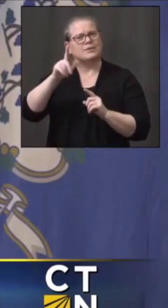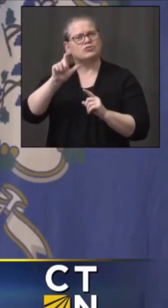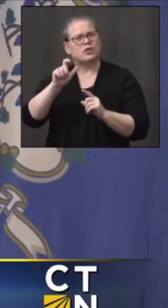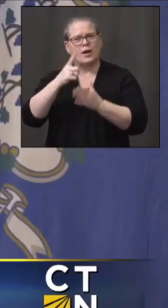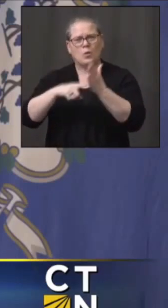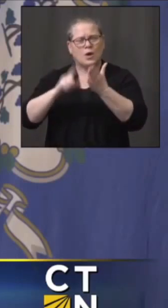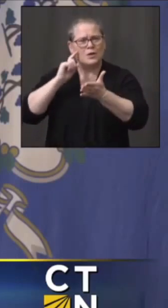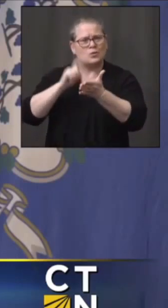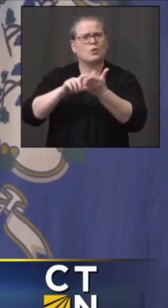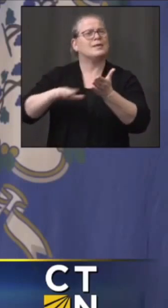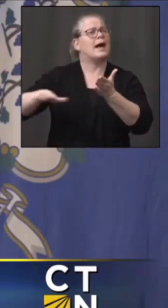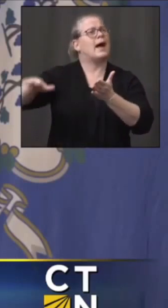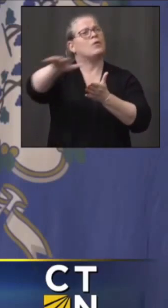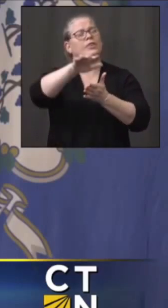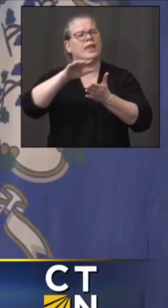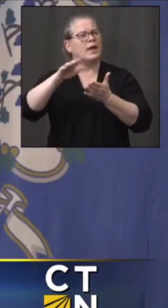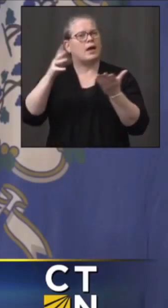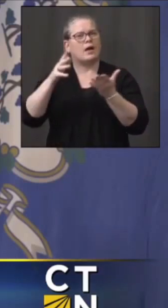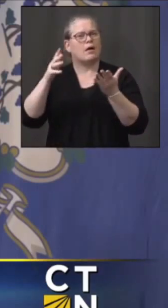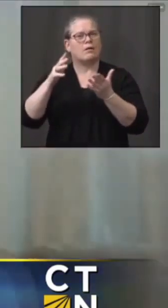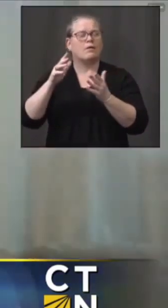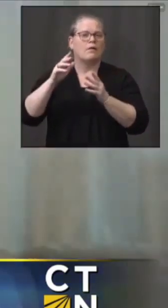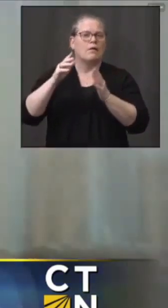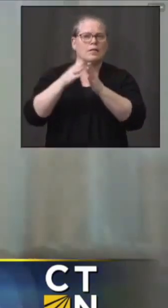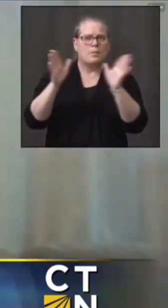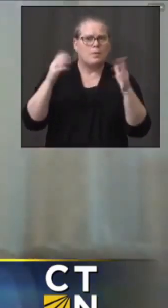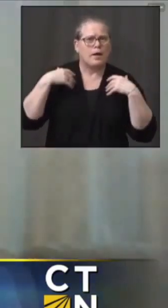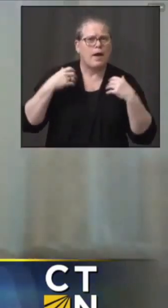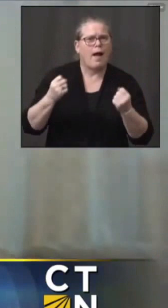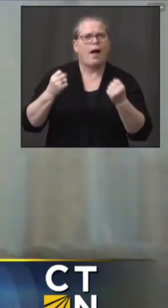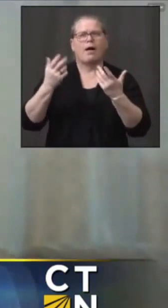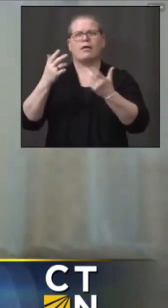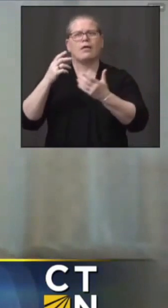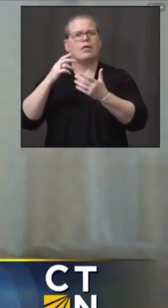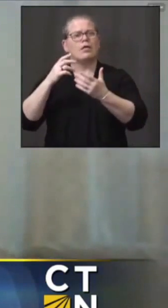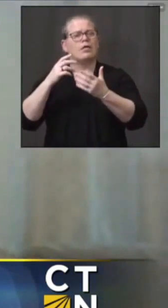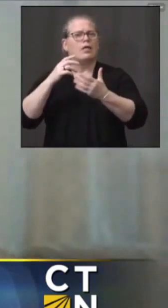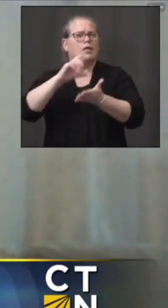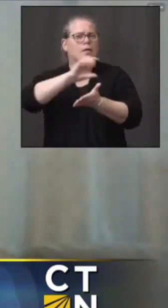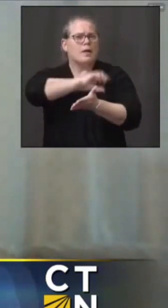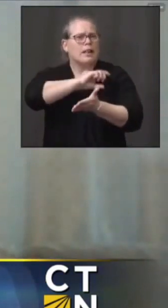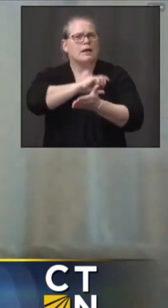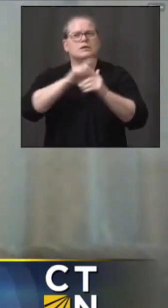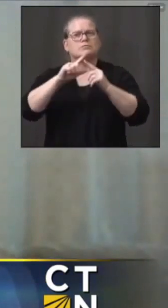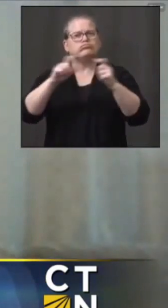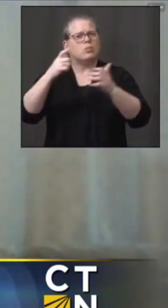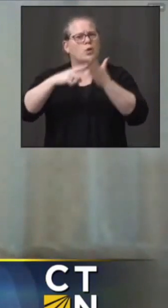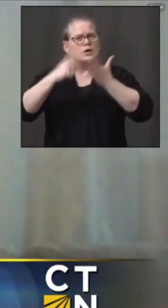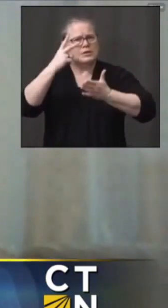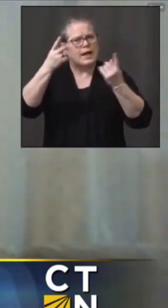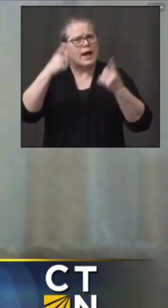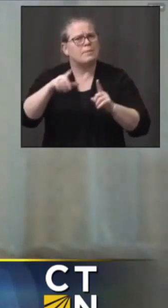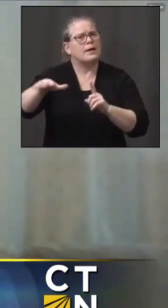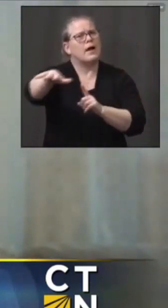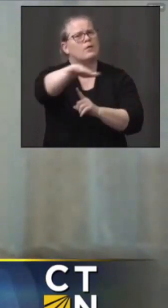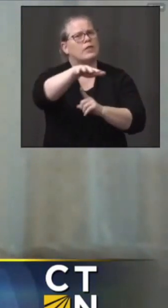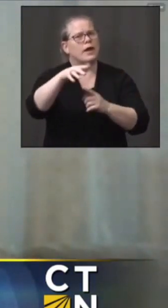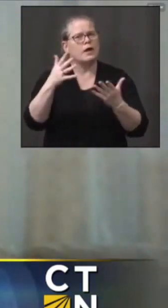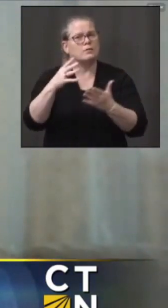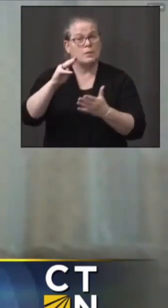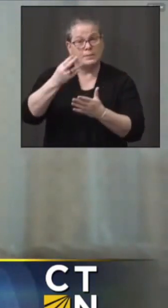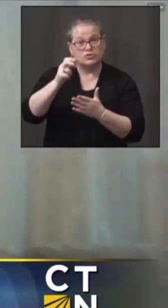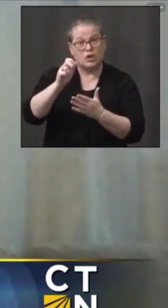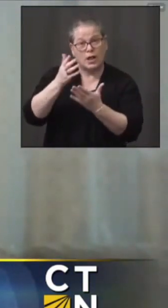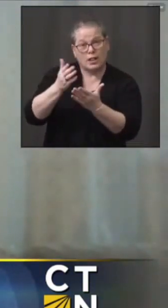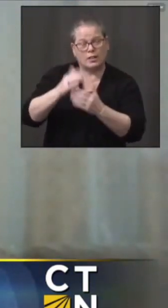they're hearing. Michelle Siegel. Well, thank you, Governor. Overall, we're seeing, and it's been good to see, that the